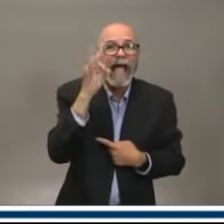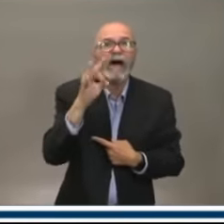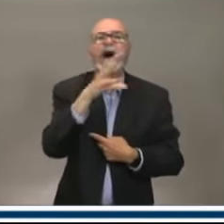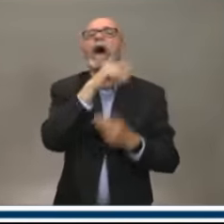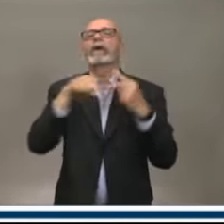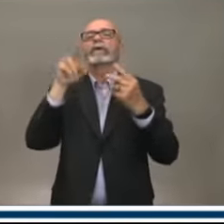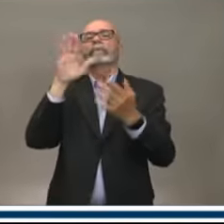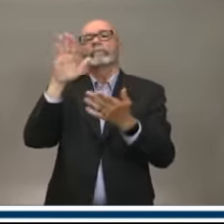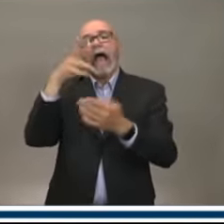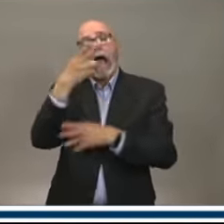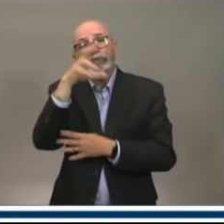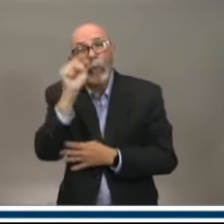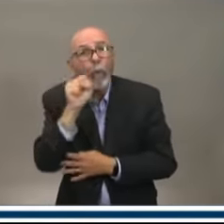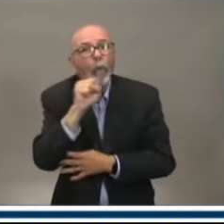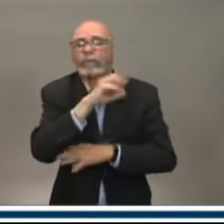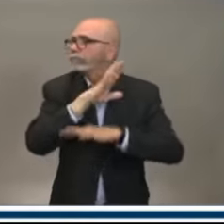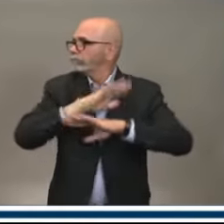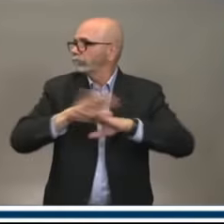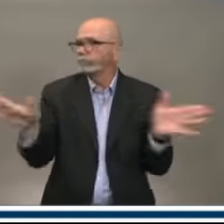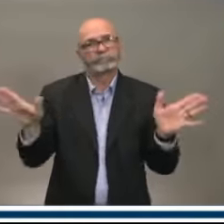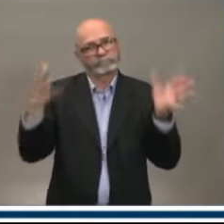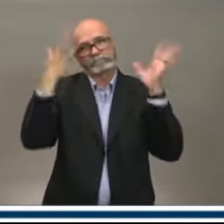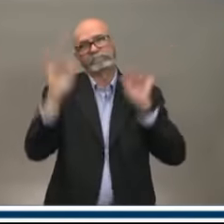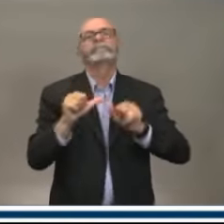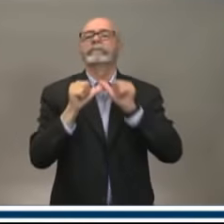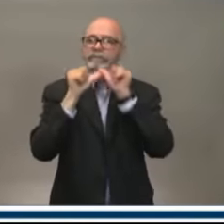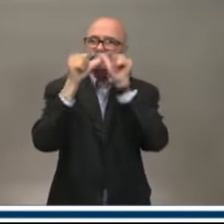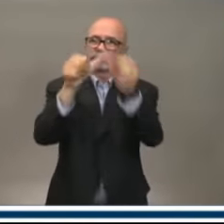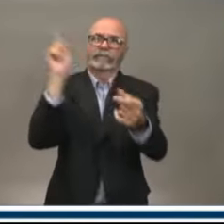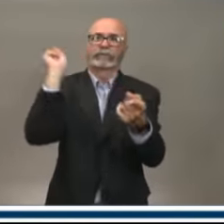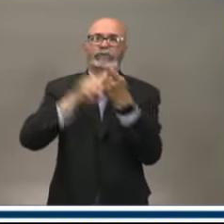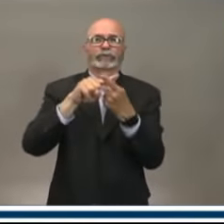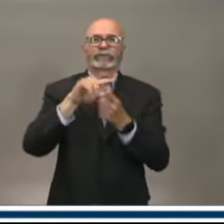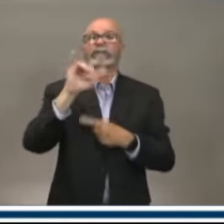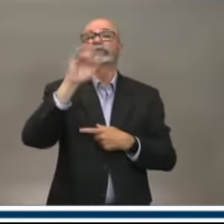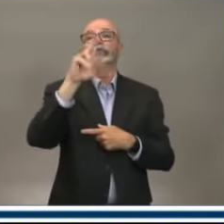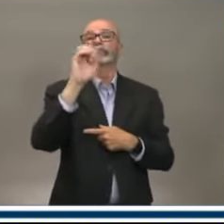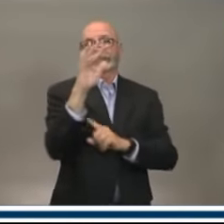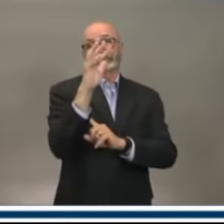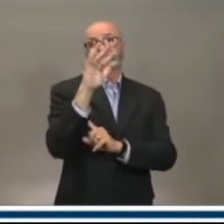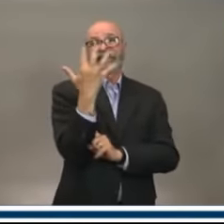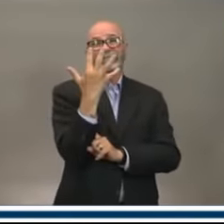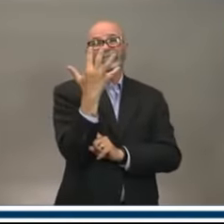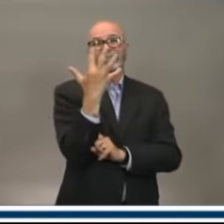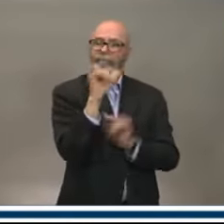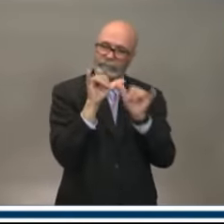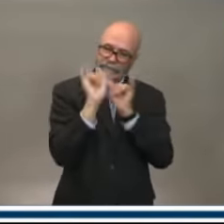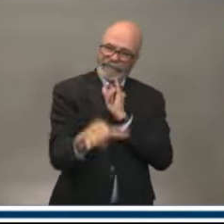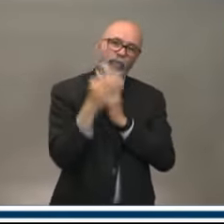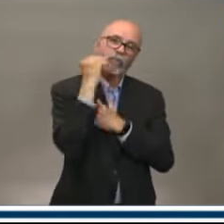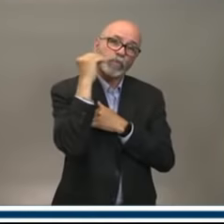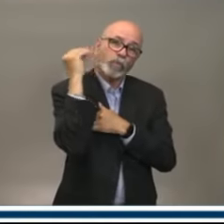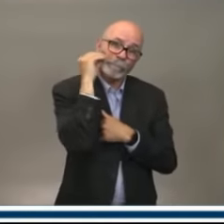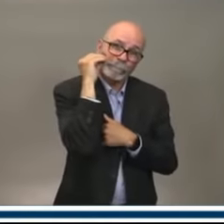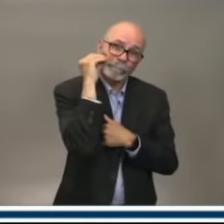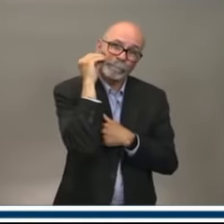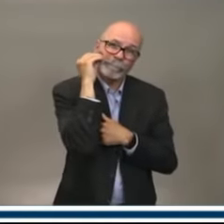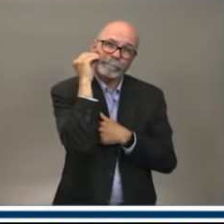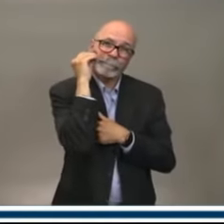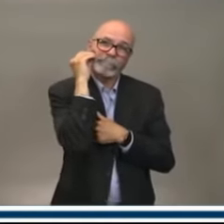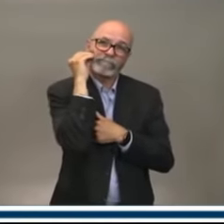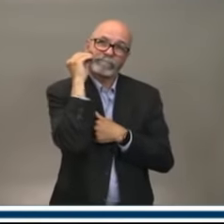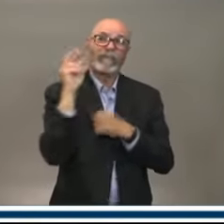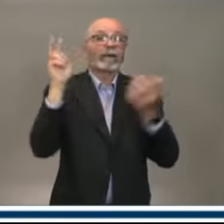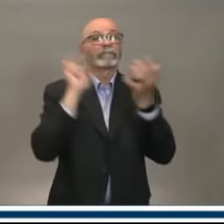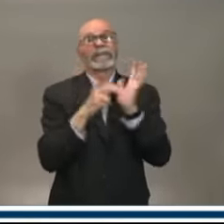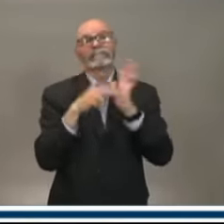though, will continue to June 5th, and that's when our school year will end. I want to thank teachers and parents in the Nova Scotia